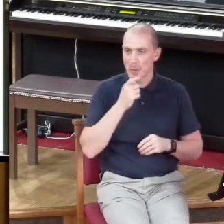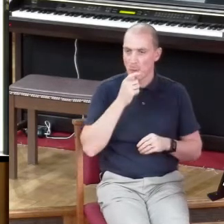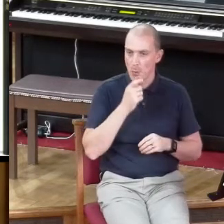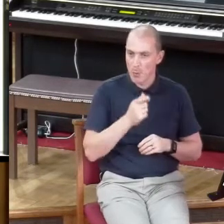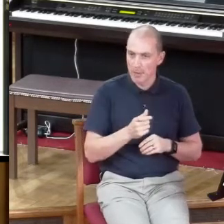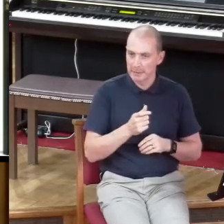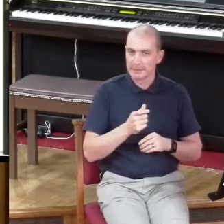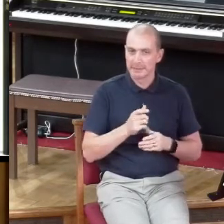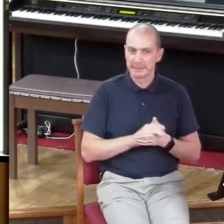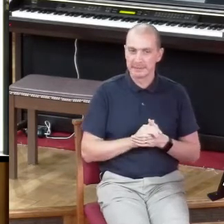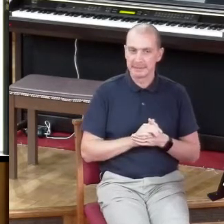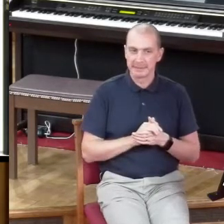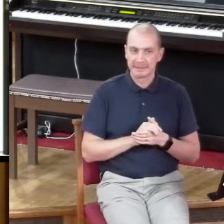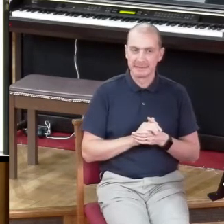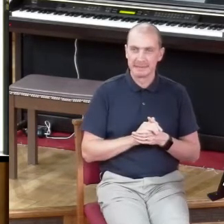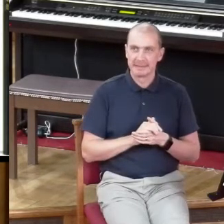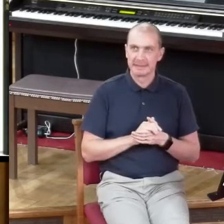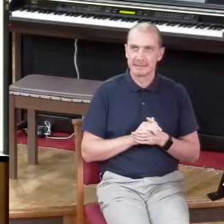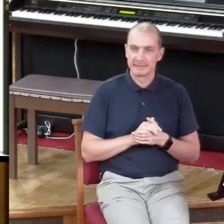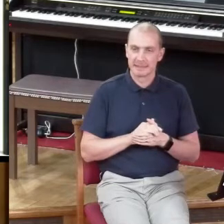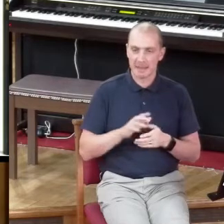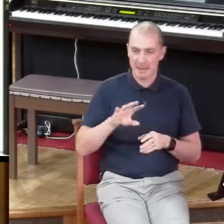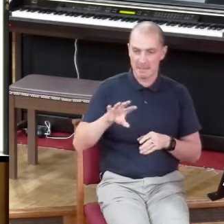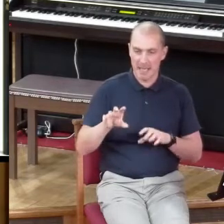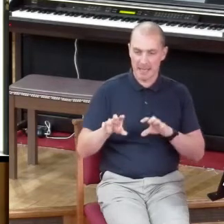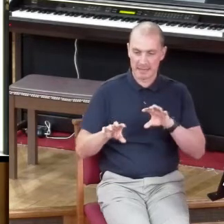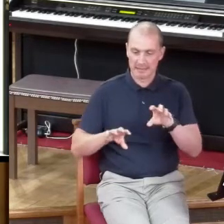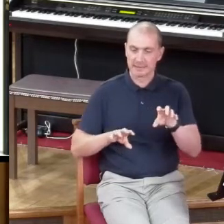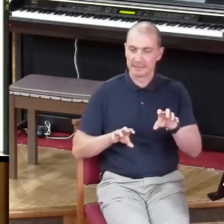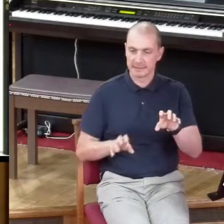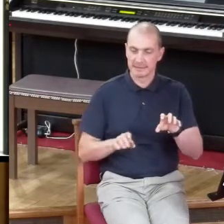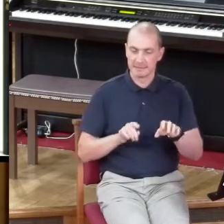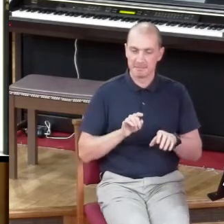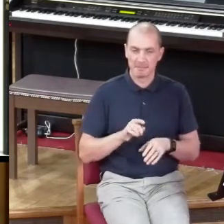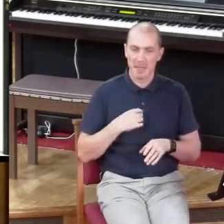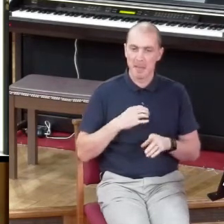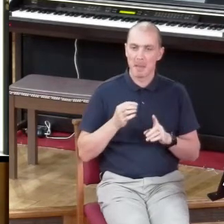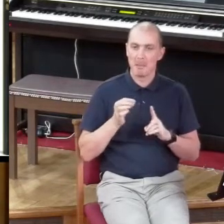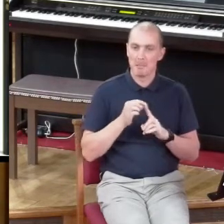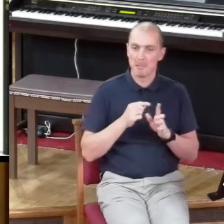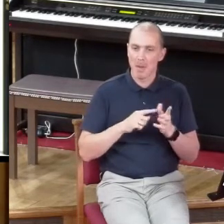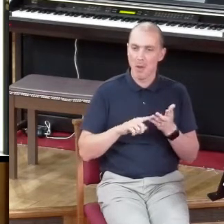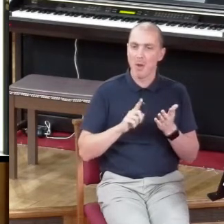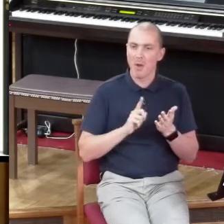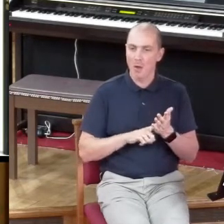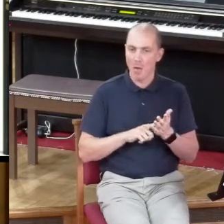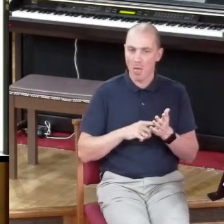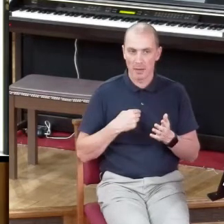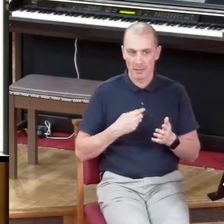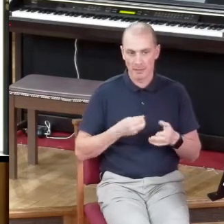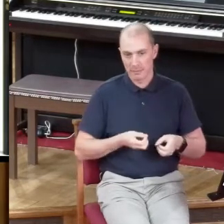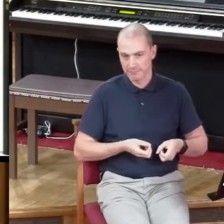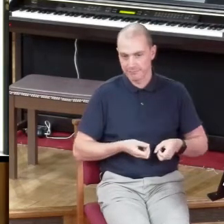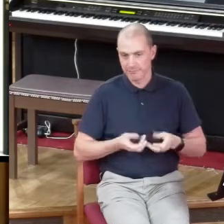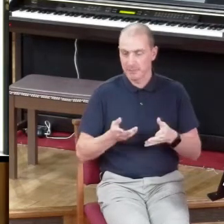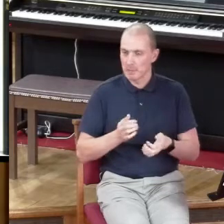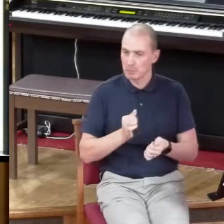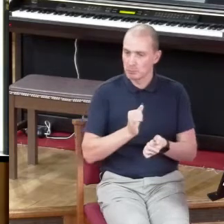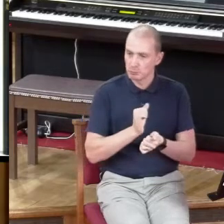to do that, but sometimes it's there, isn't it? Well, anyway, Paul was put in prison, and so many fellow Christians had